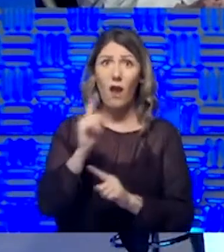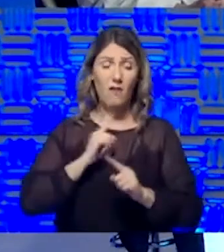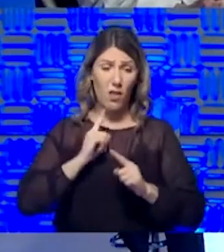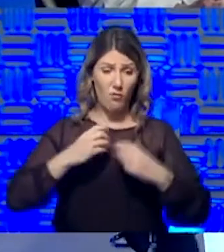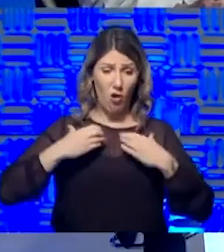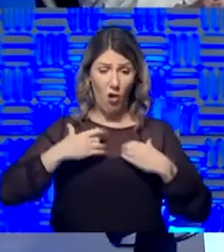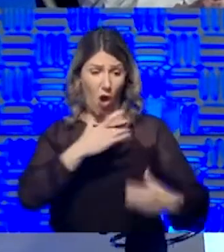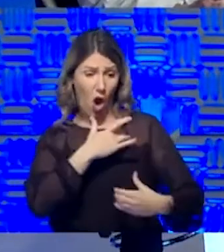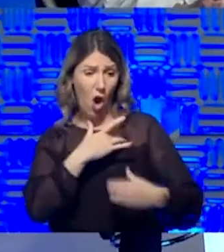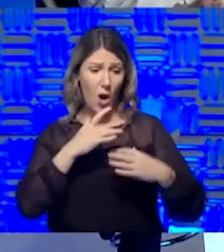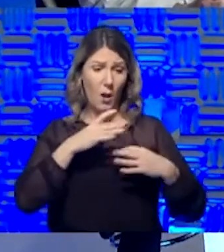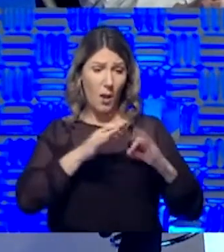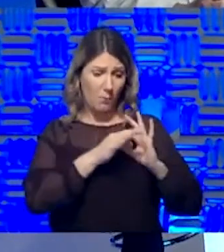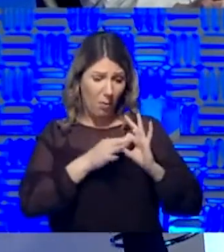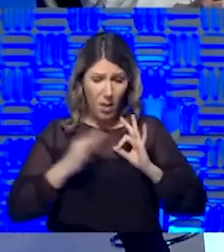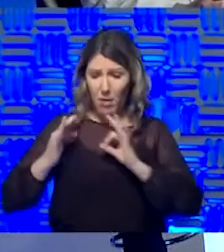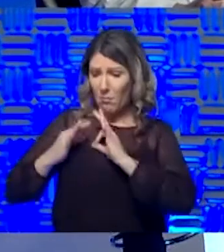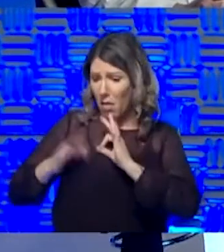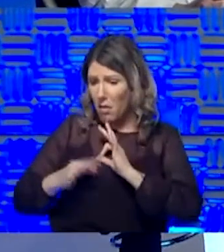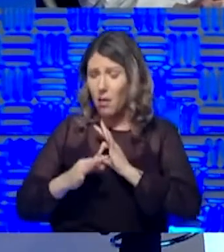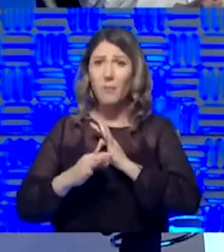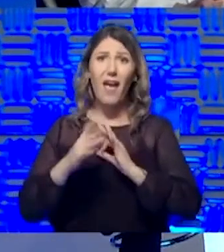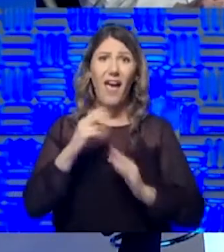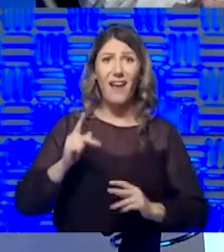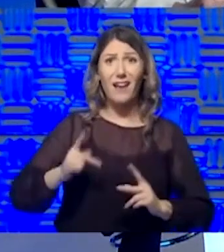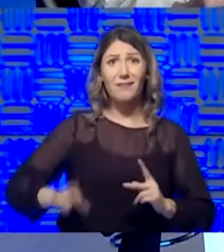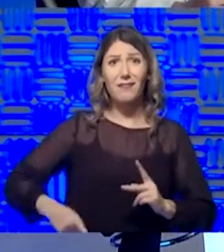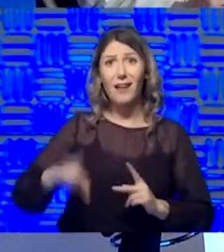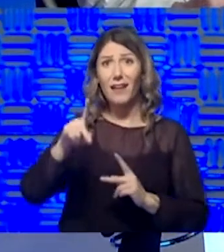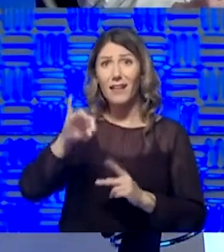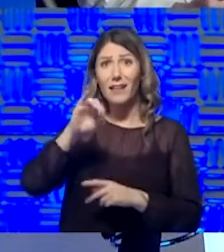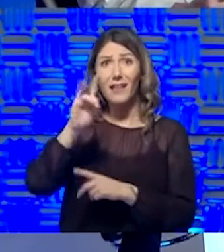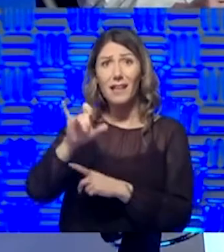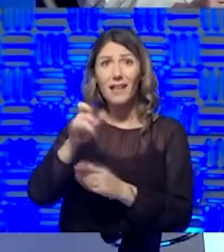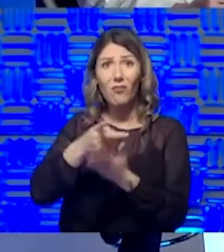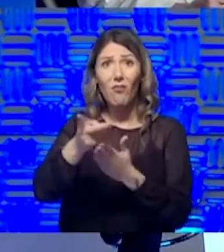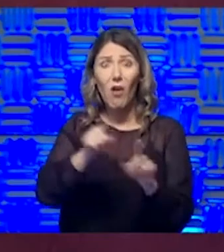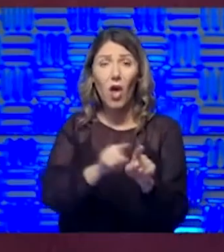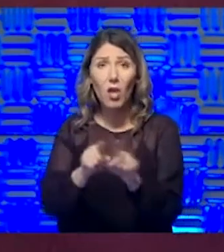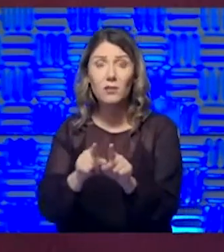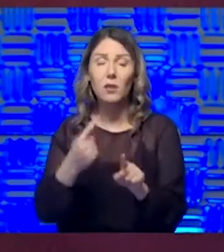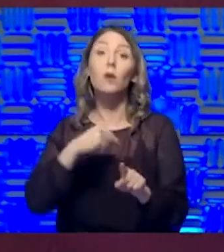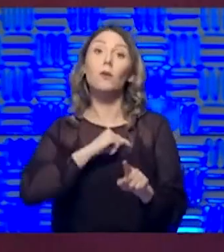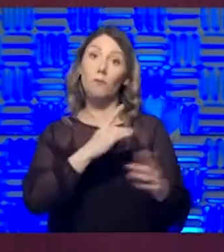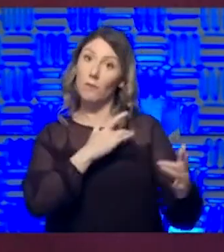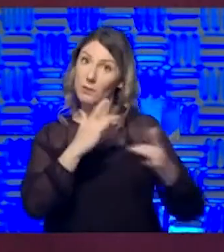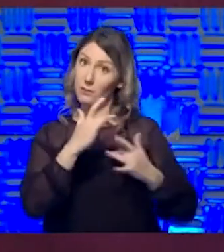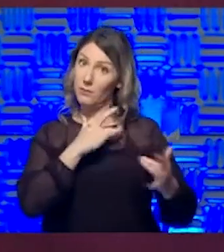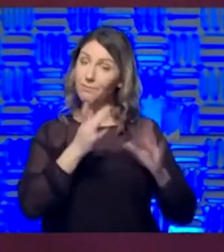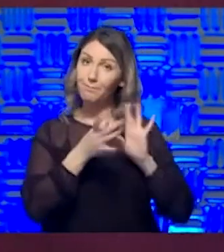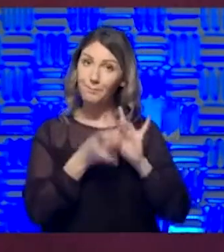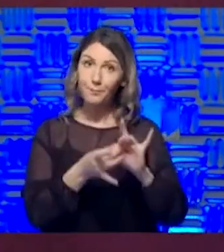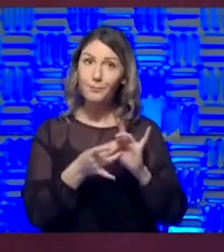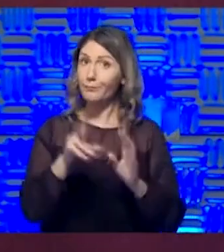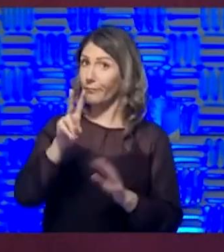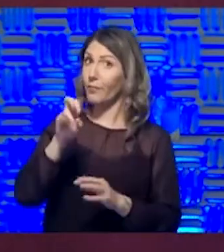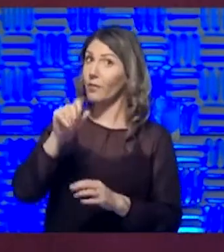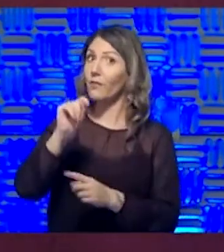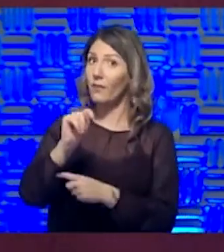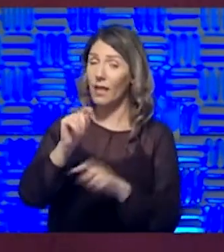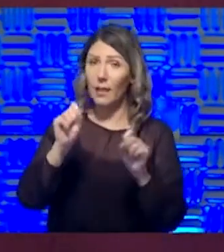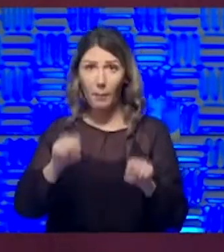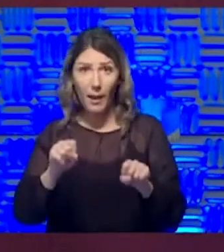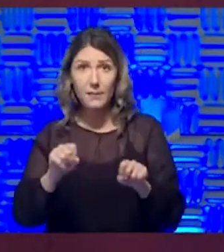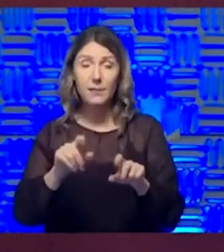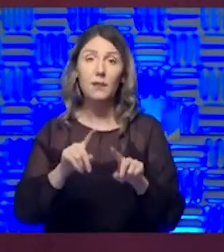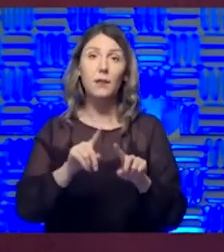I mean, these patients have a high incidence of kidney failure, too. Yeah, no, it's something that we've been concerned about on the ventilator capacity, but